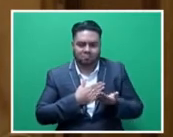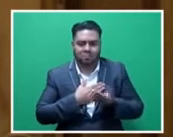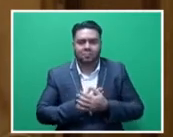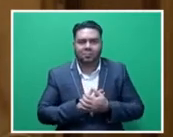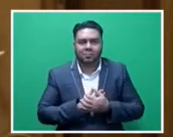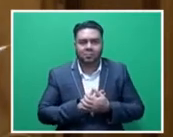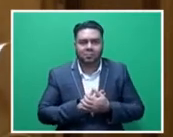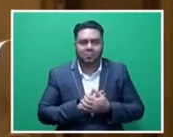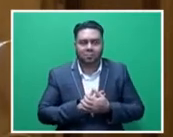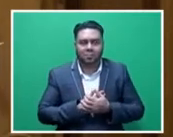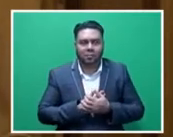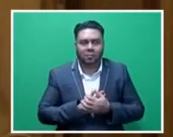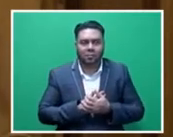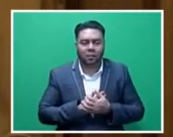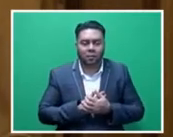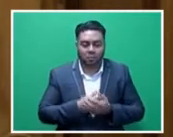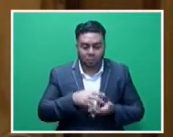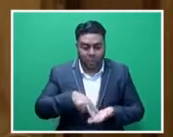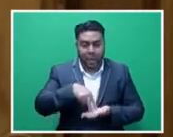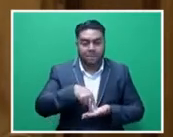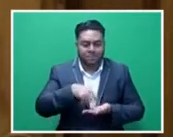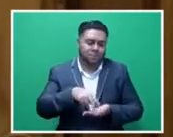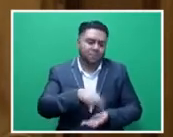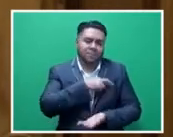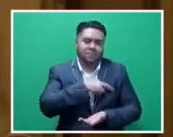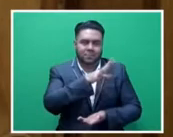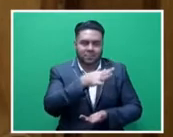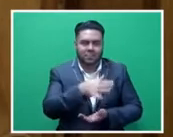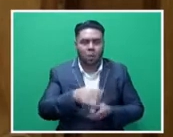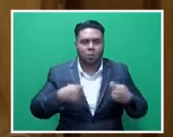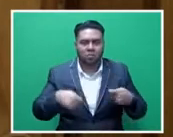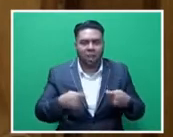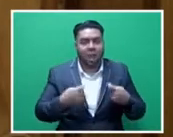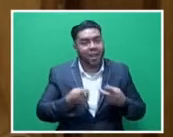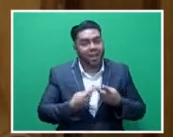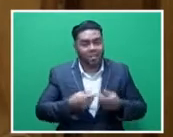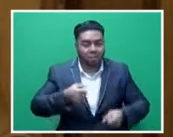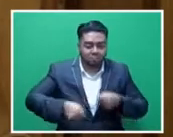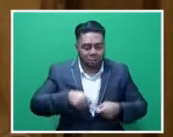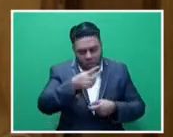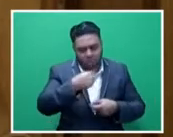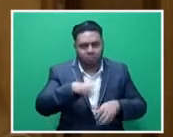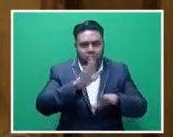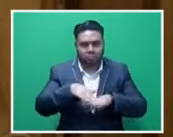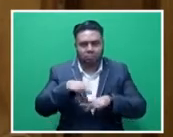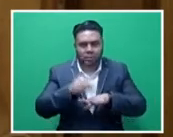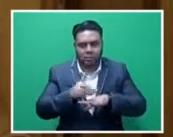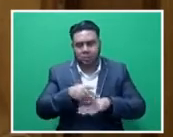conspicuous, and we can give up the seat, but I would encourage the buses to have those seats